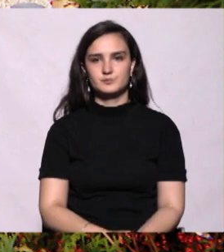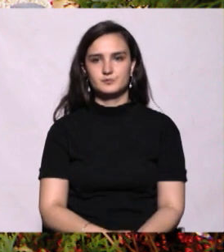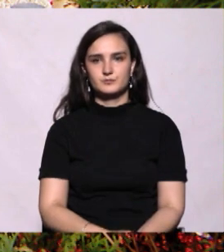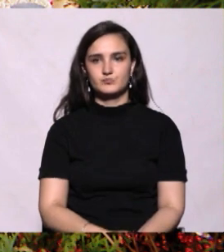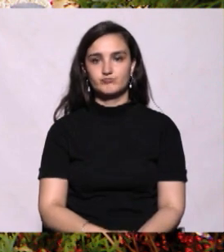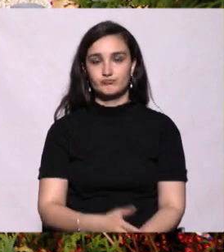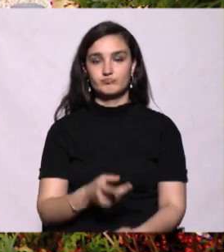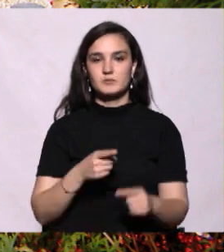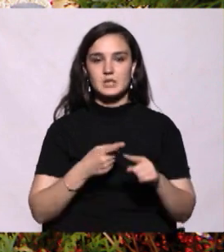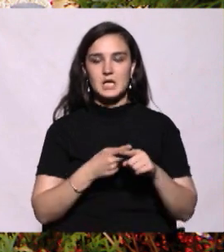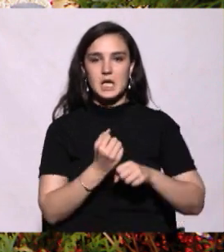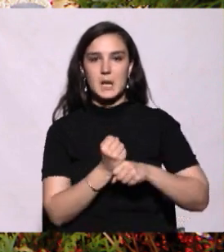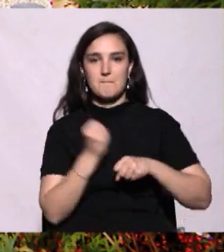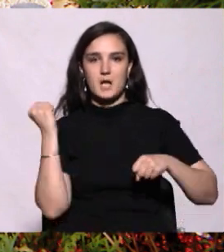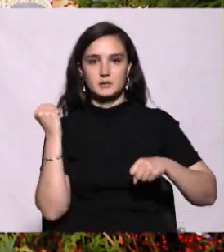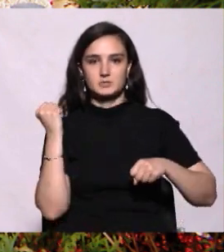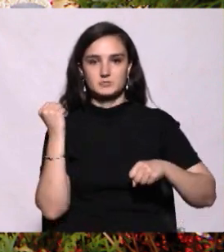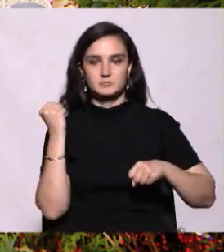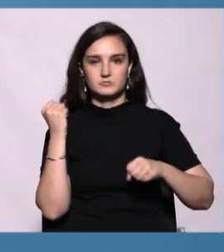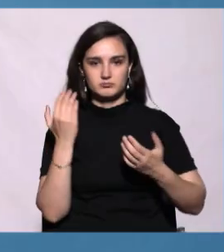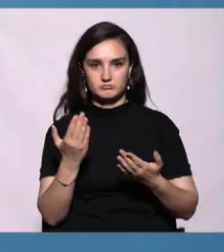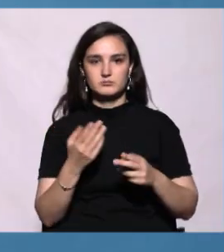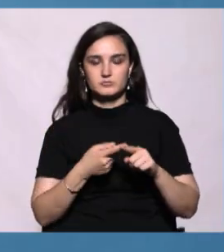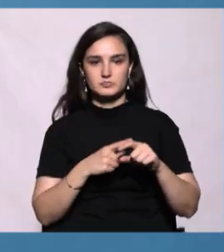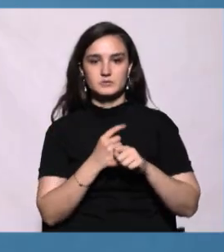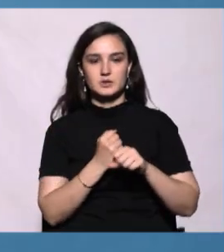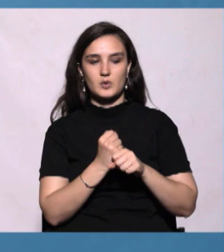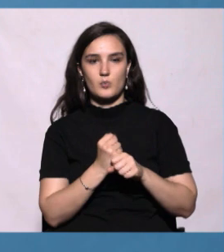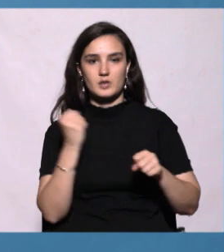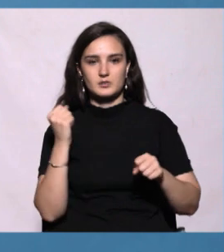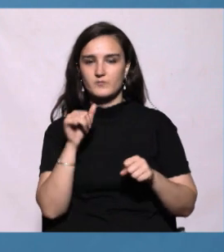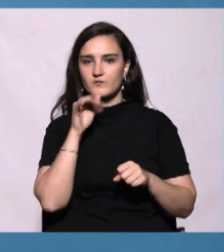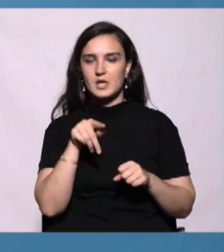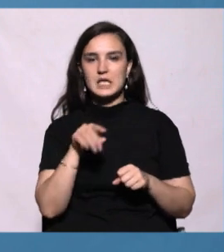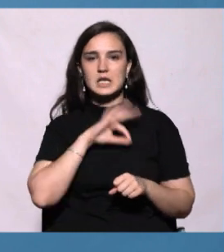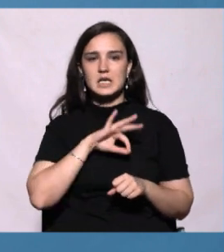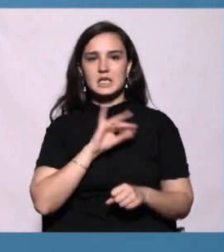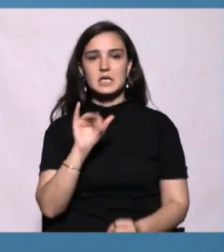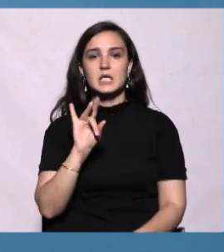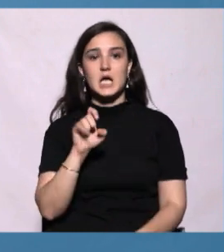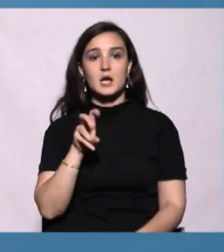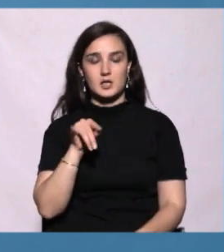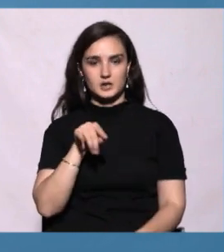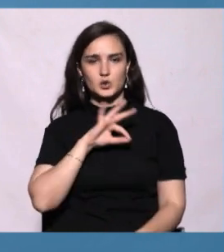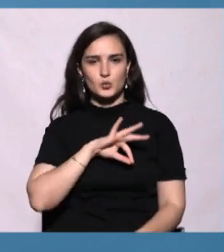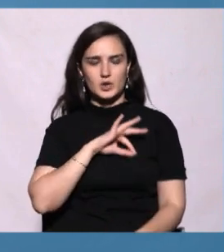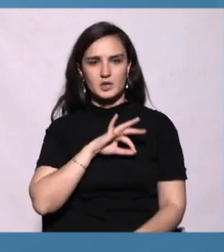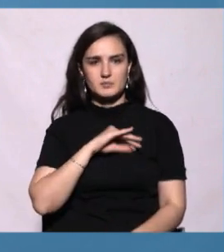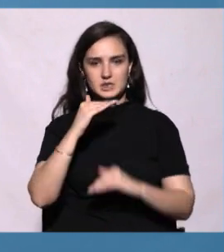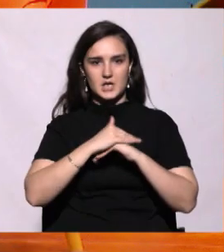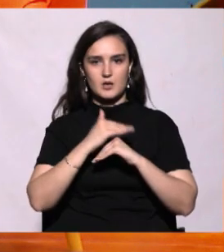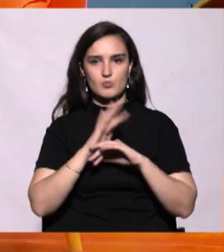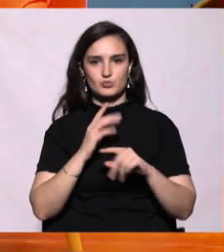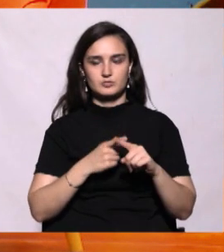Sword. A weapon you hold in your hand with a long metal blade used by